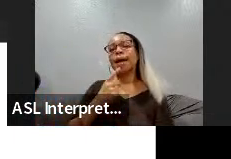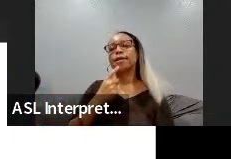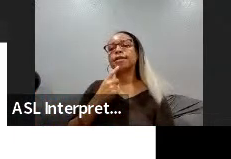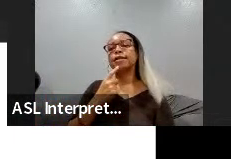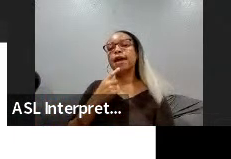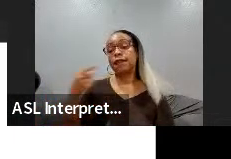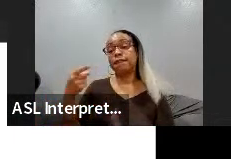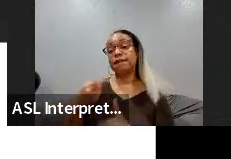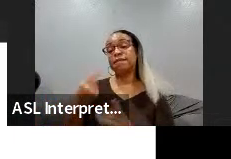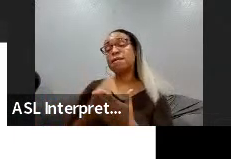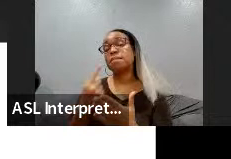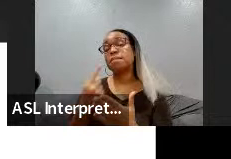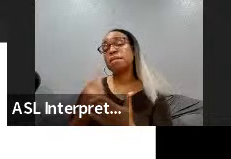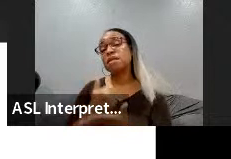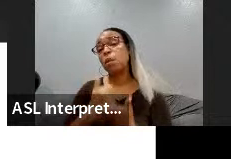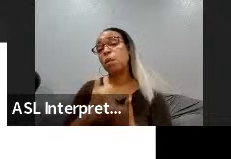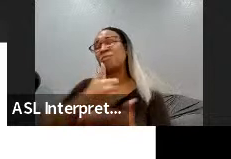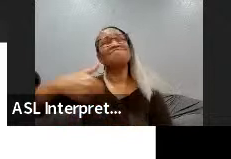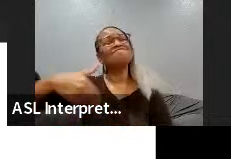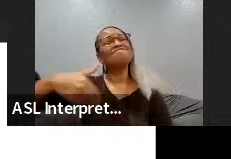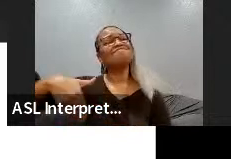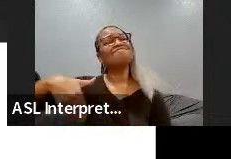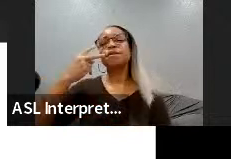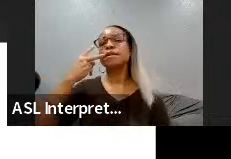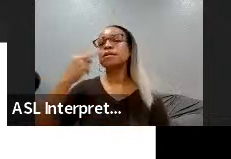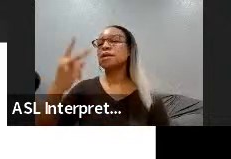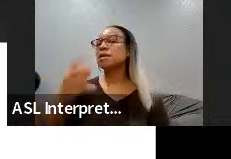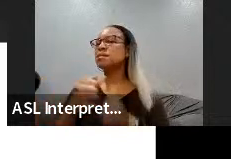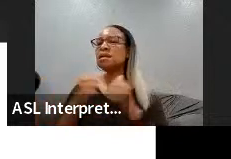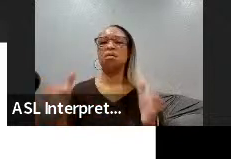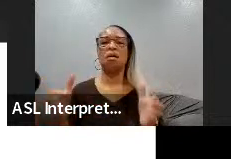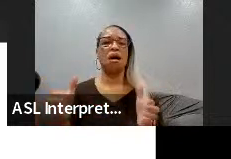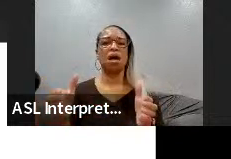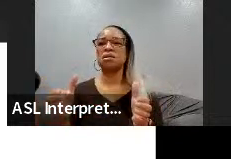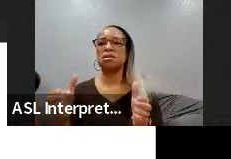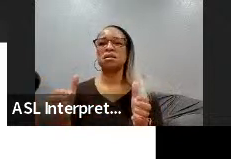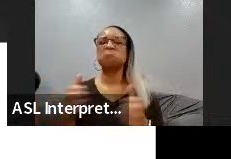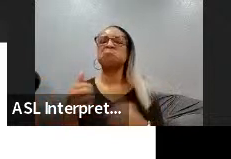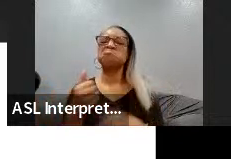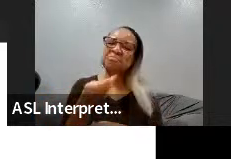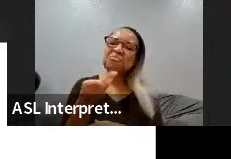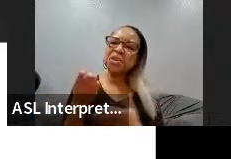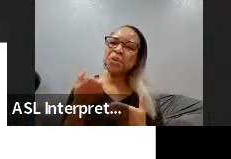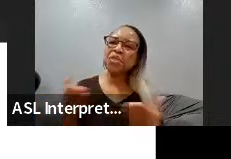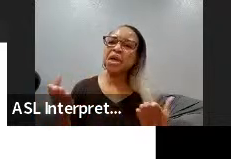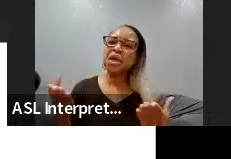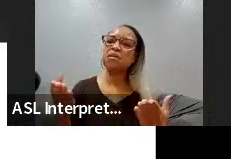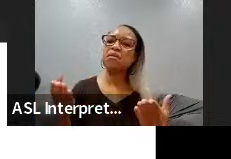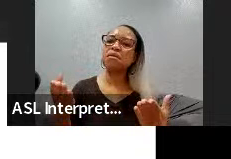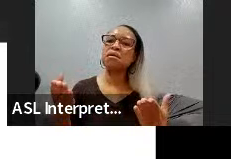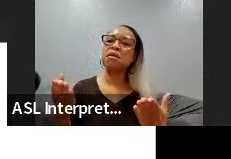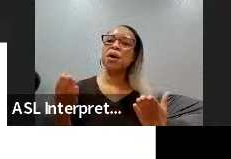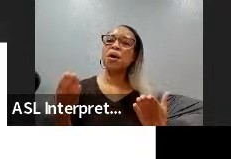very helpful. And I haven't seen that a lot through this. There were a couple of things where we got teams together, which was part of